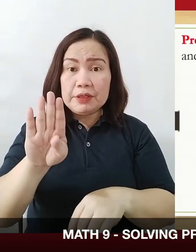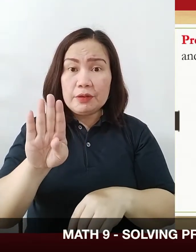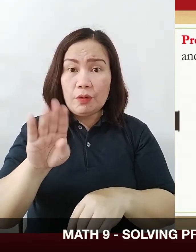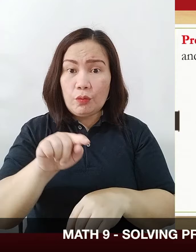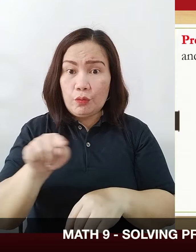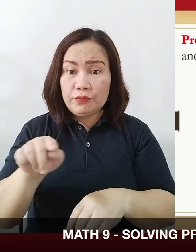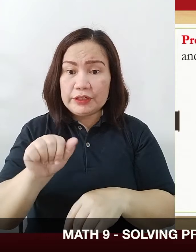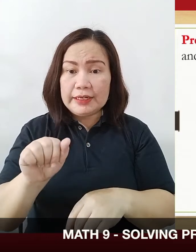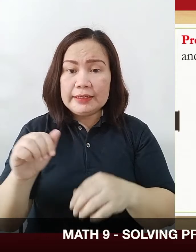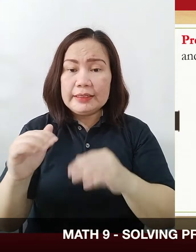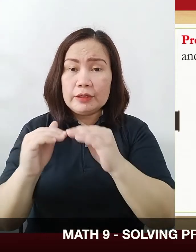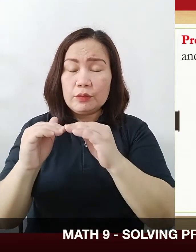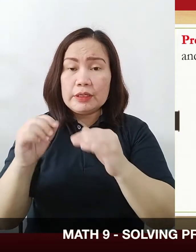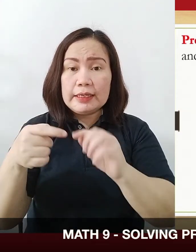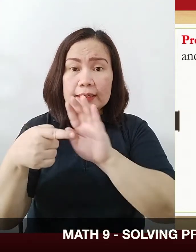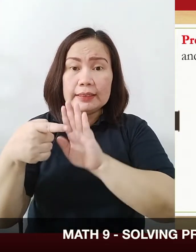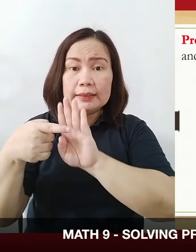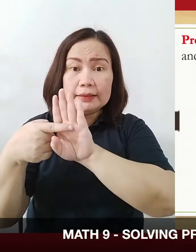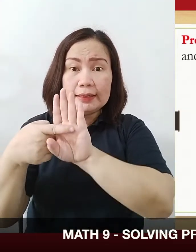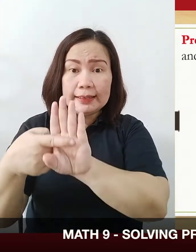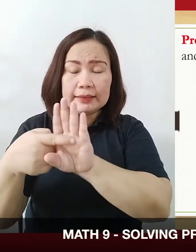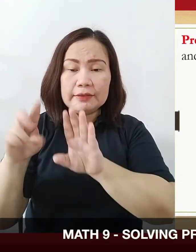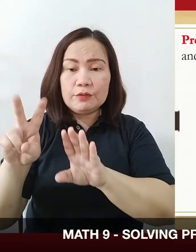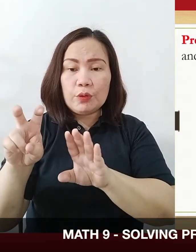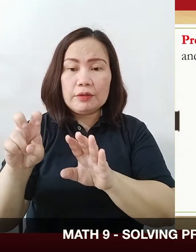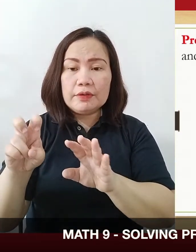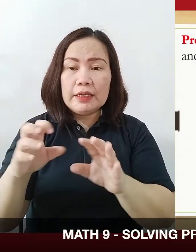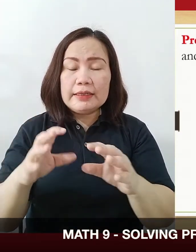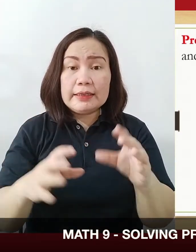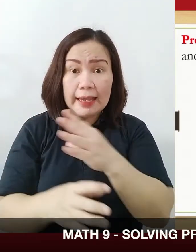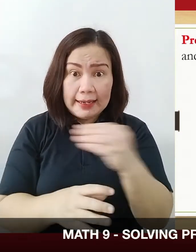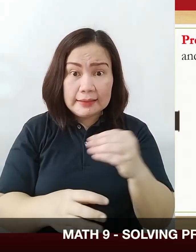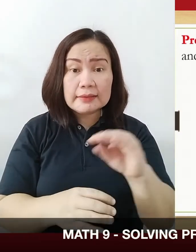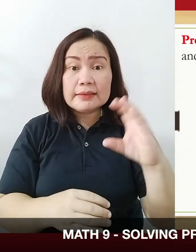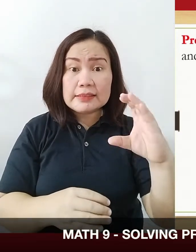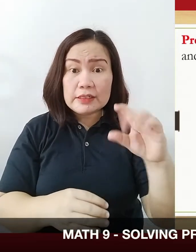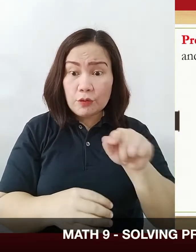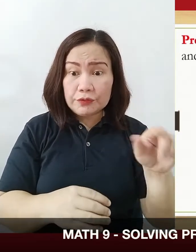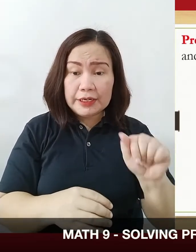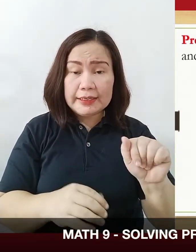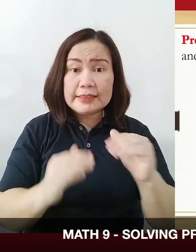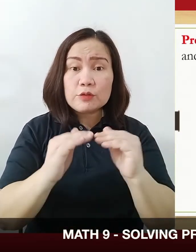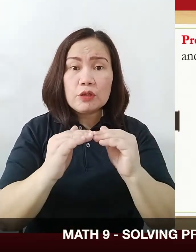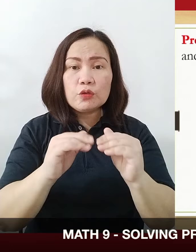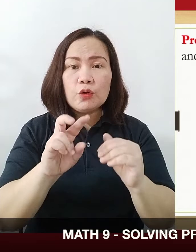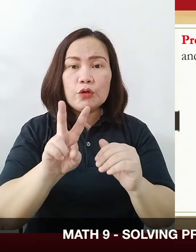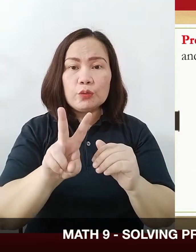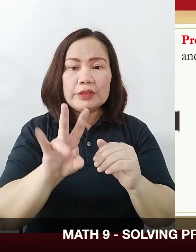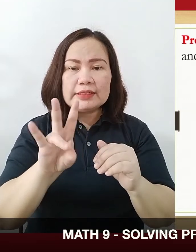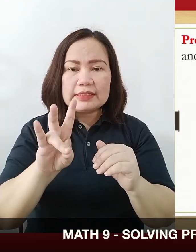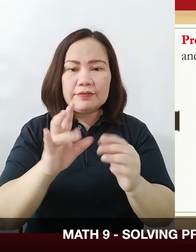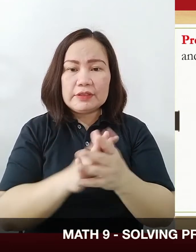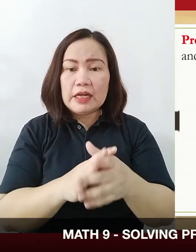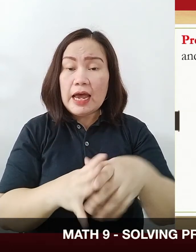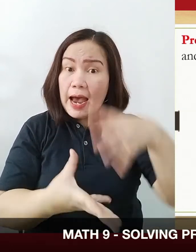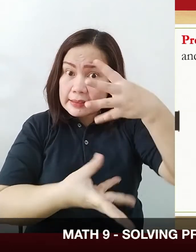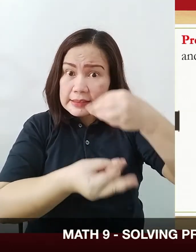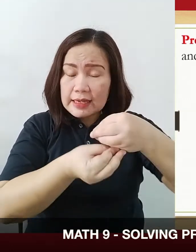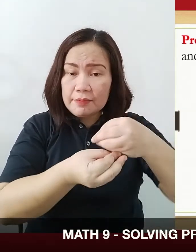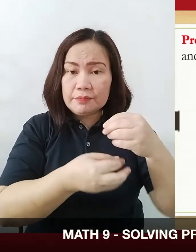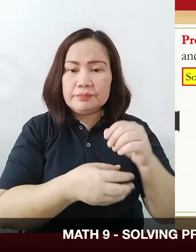to negative 12. And our c over a is equal to 27. So, this is the sum. This is the